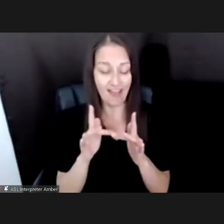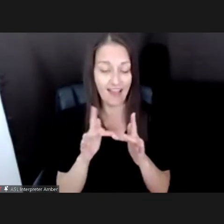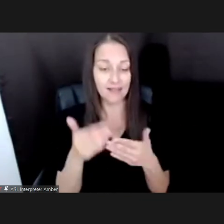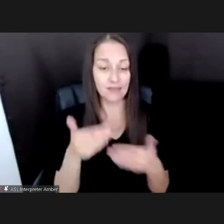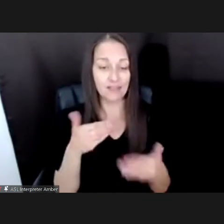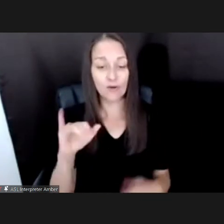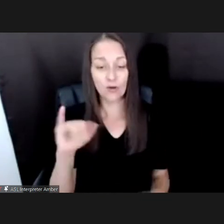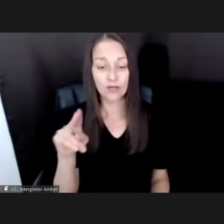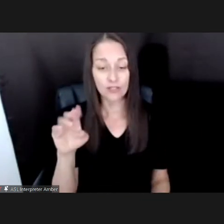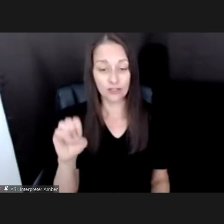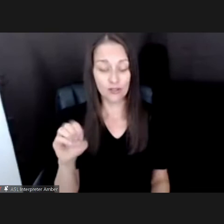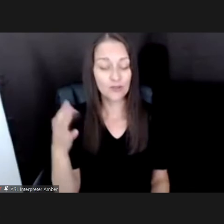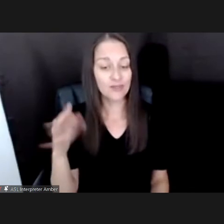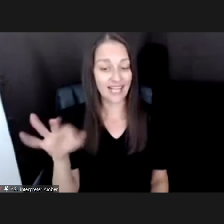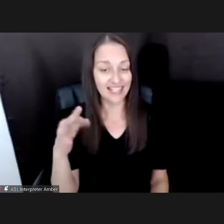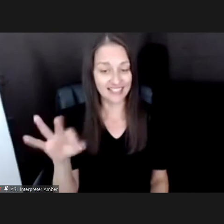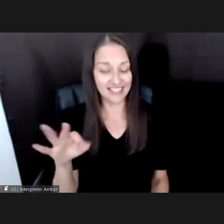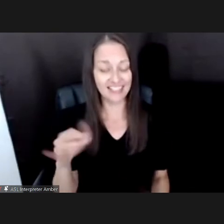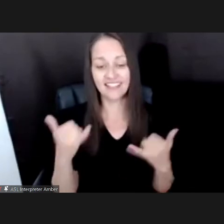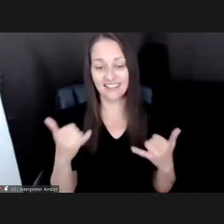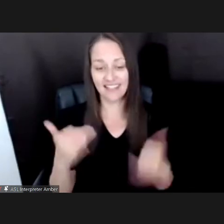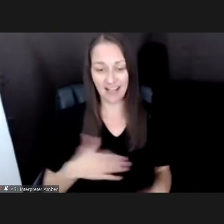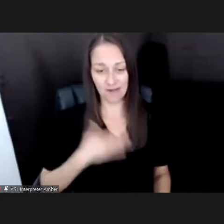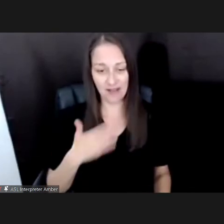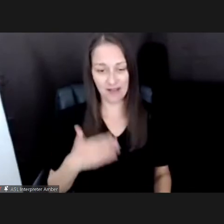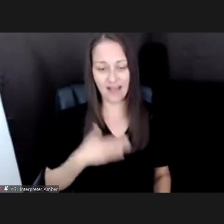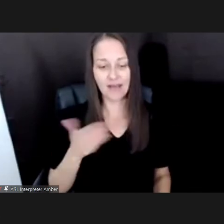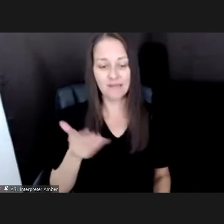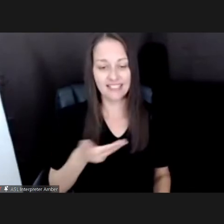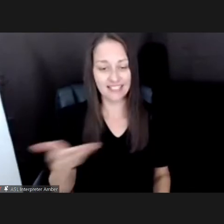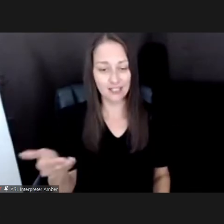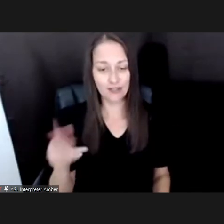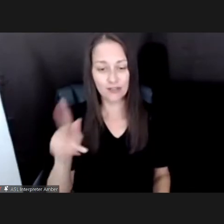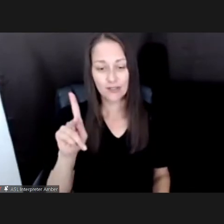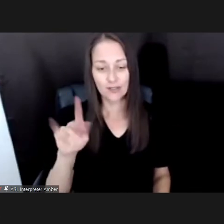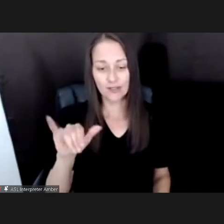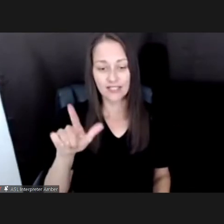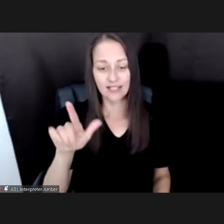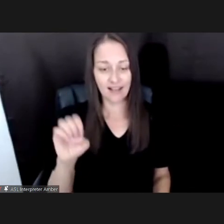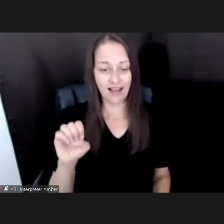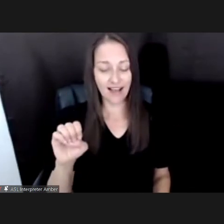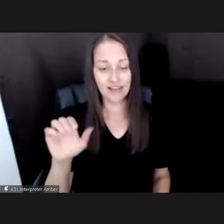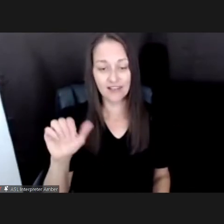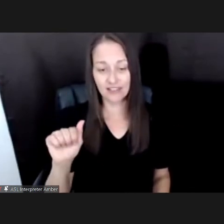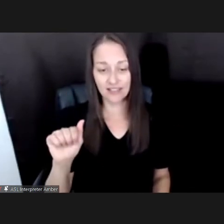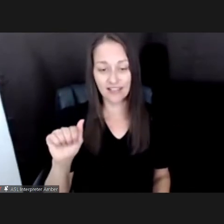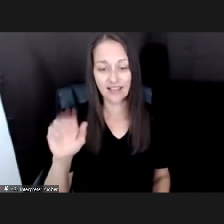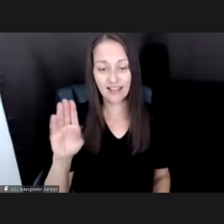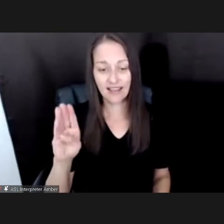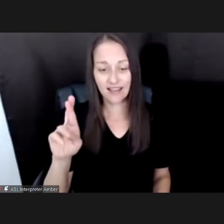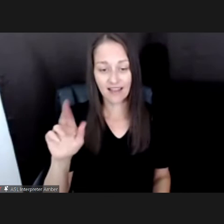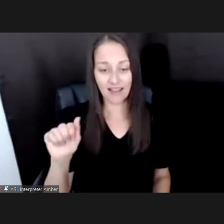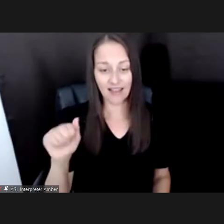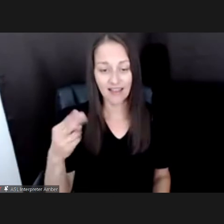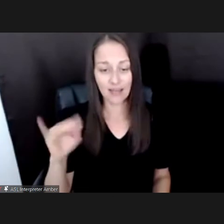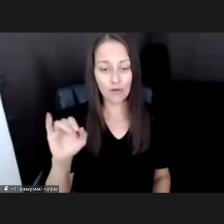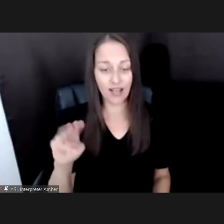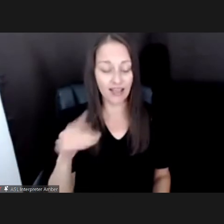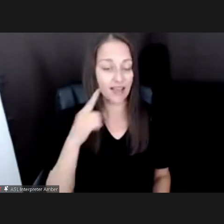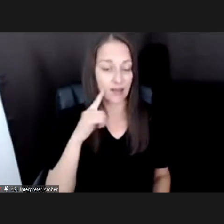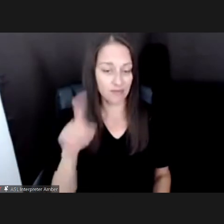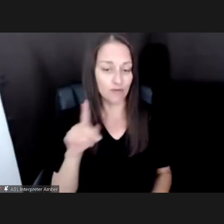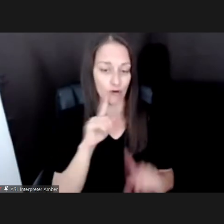my great pleasure to introduce Kyle Abraham to provide a response to today's presentations. Kyle is a highly sought